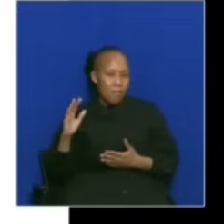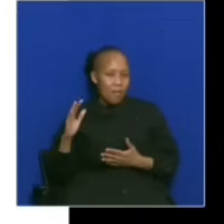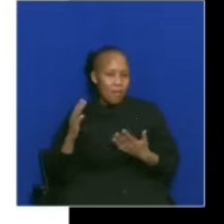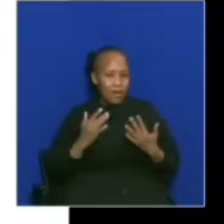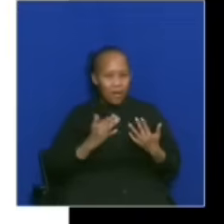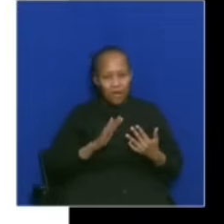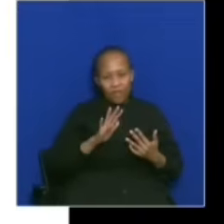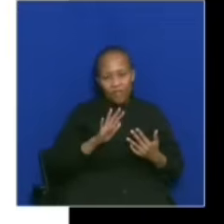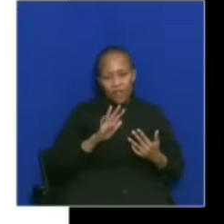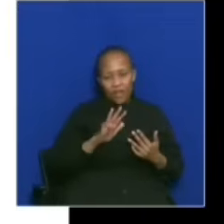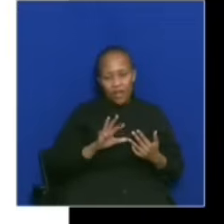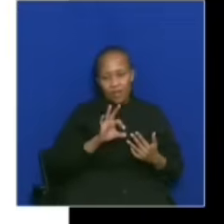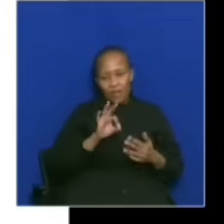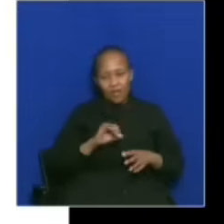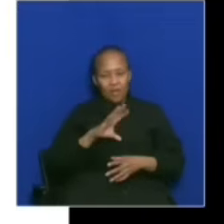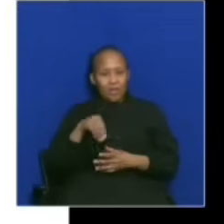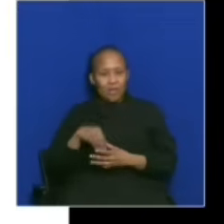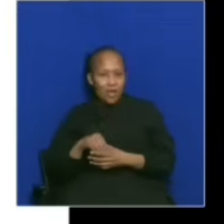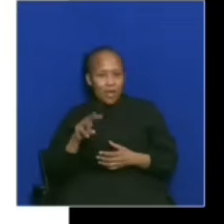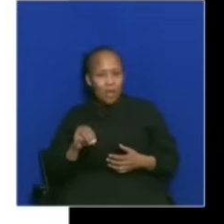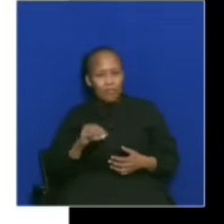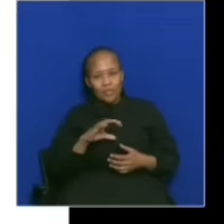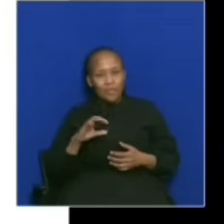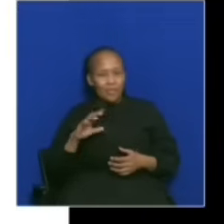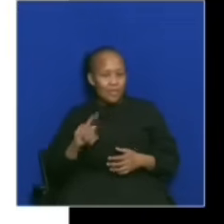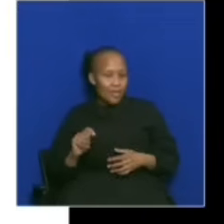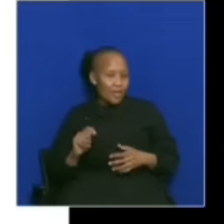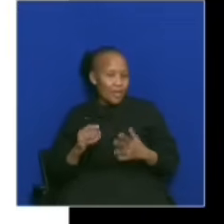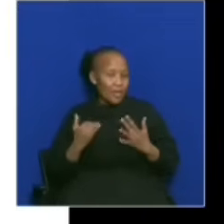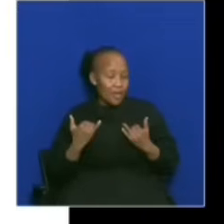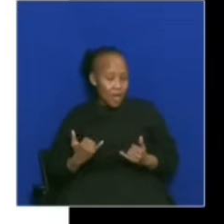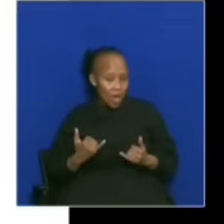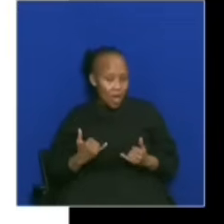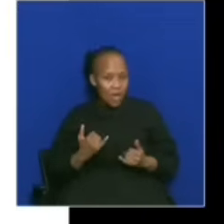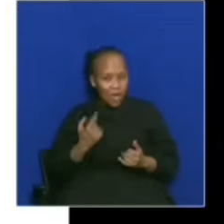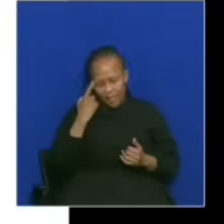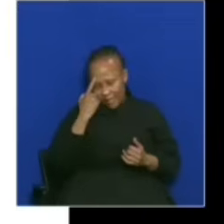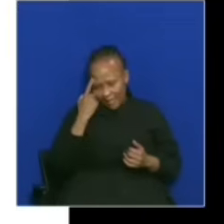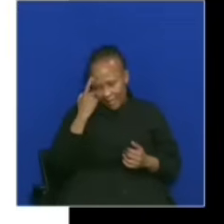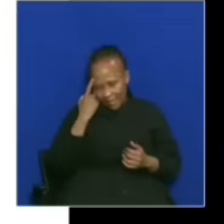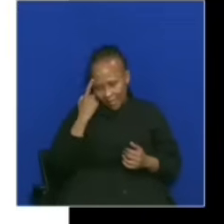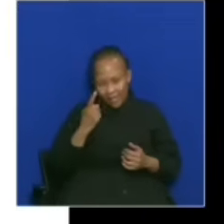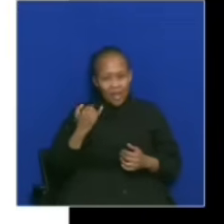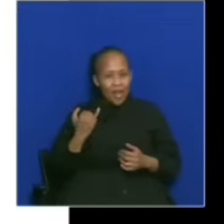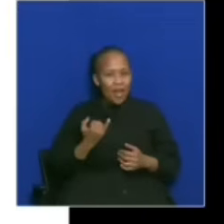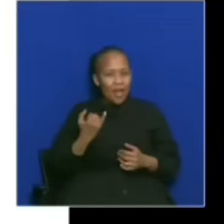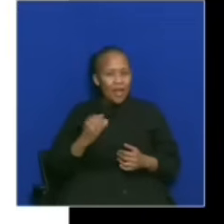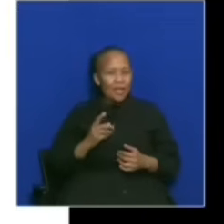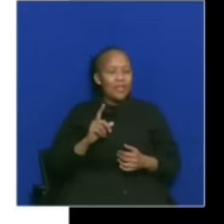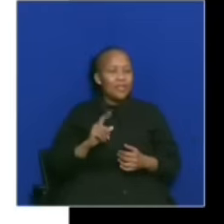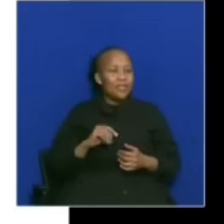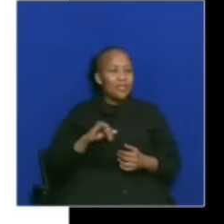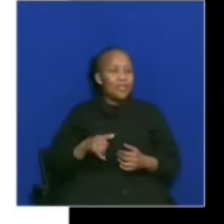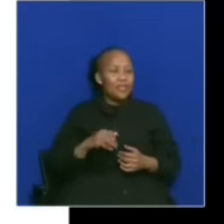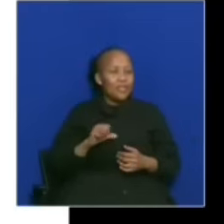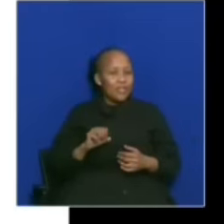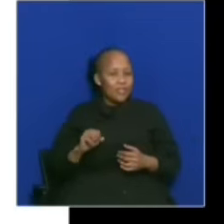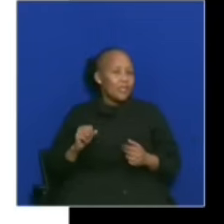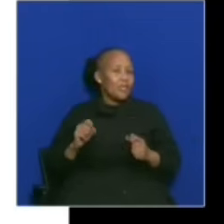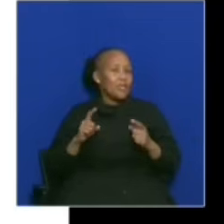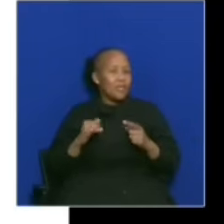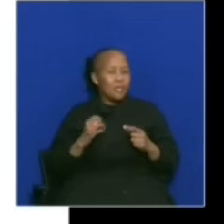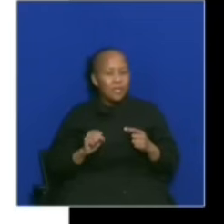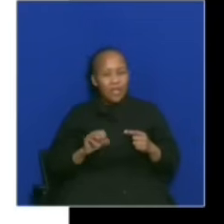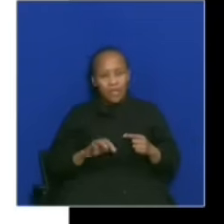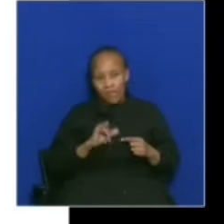MCT. The usual suspects are implemented, just as TJSA has found, Tax Justice South Africa has found in its own investigation, said